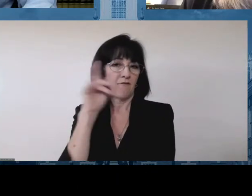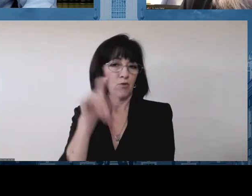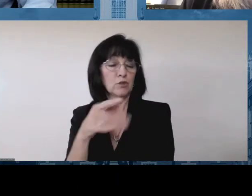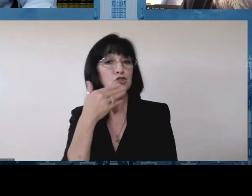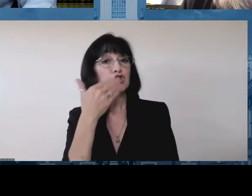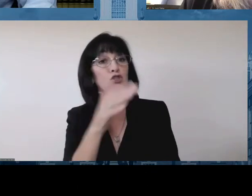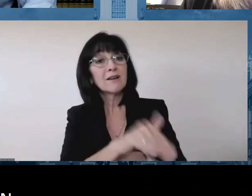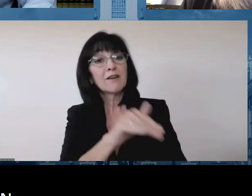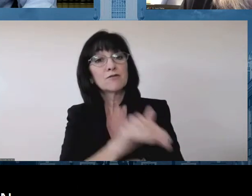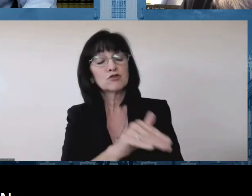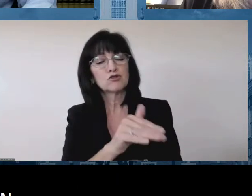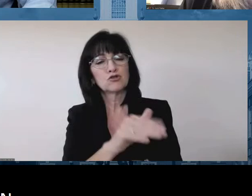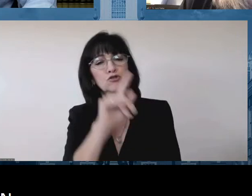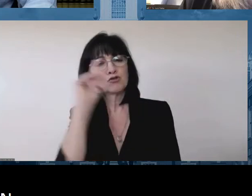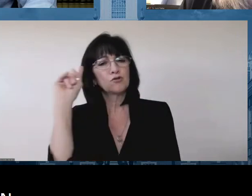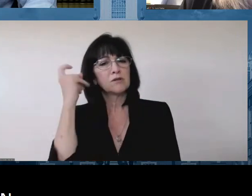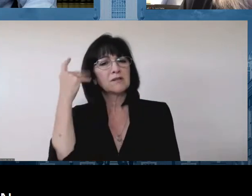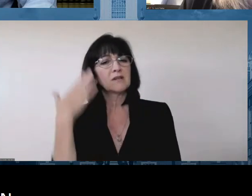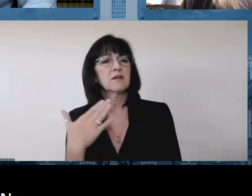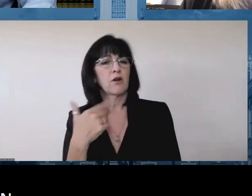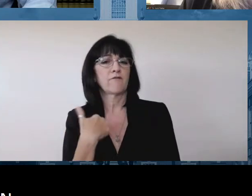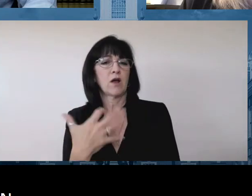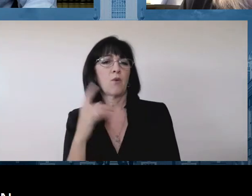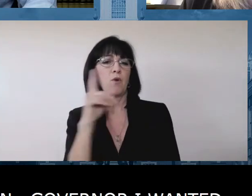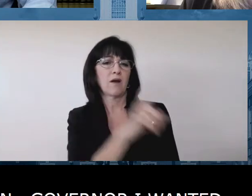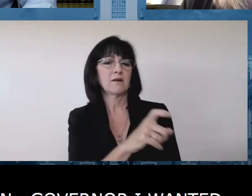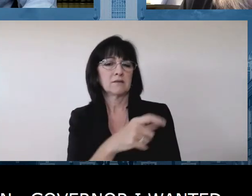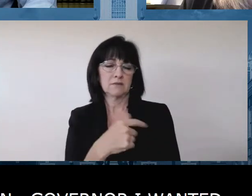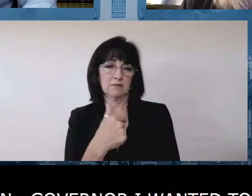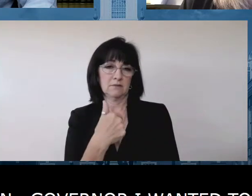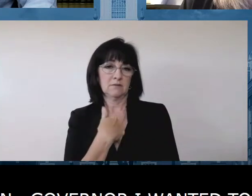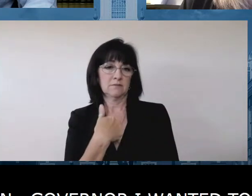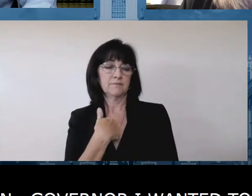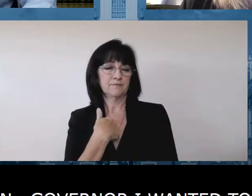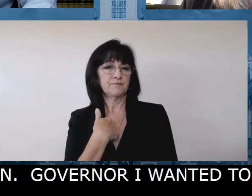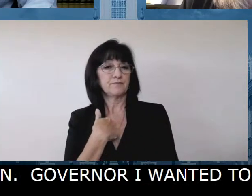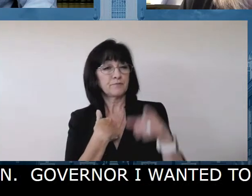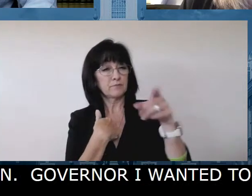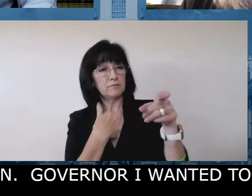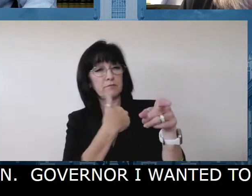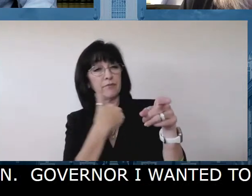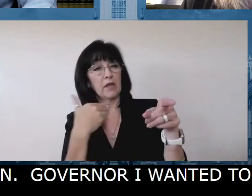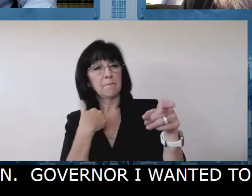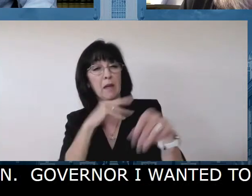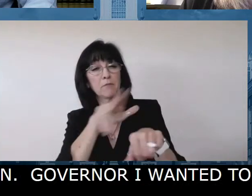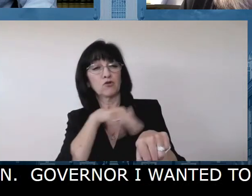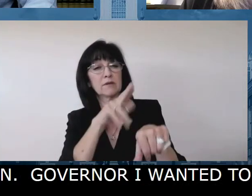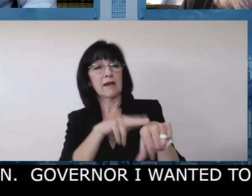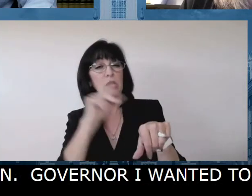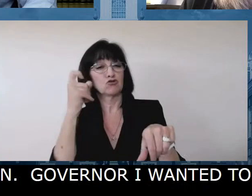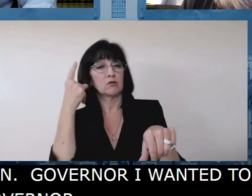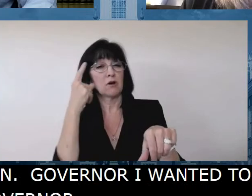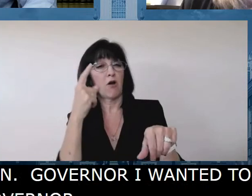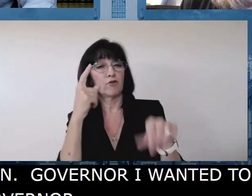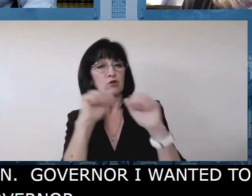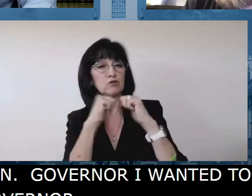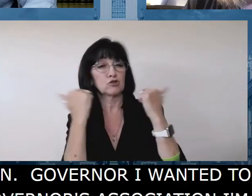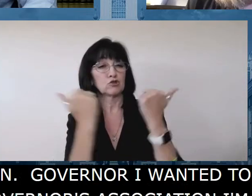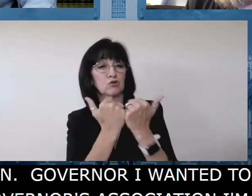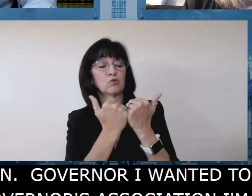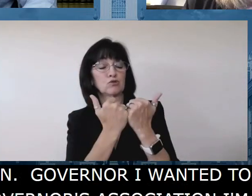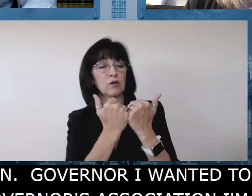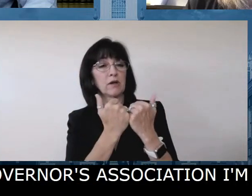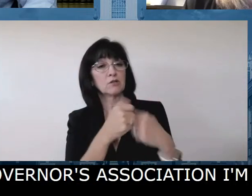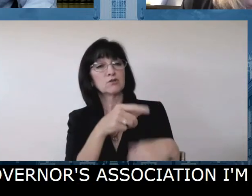Governor, I wanted to ask, as a member of the National Governors Association, I'm just curious what you're hearing from others about